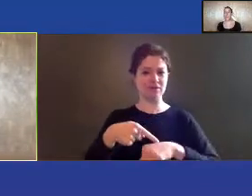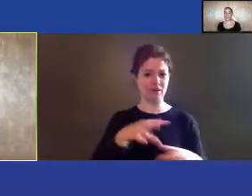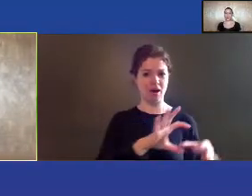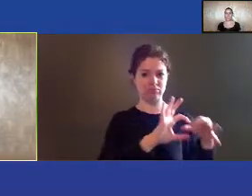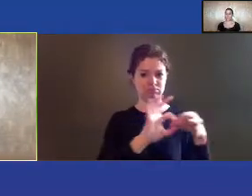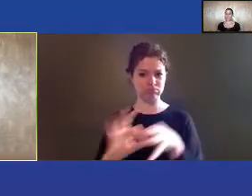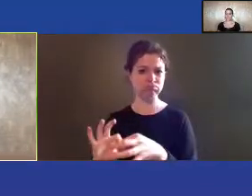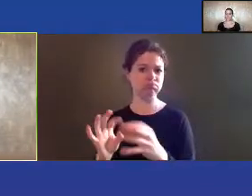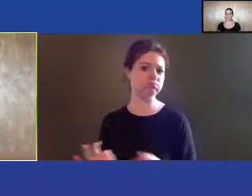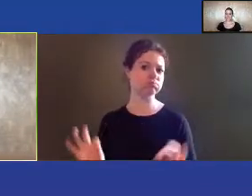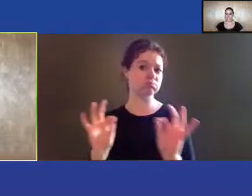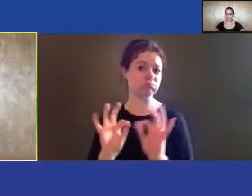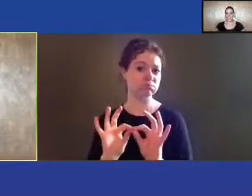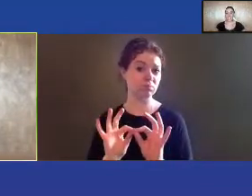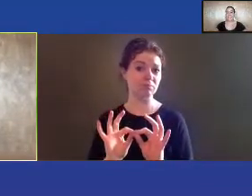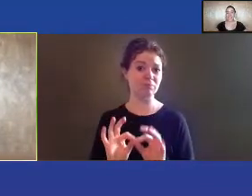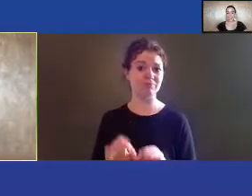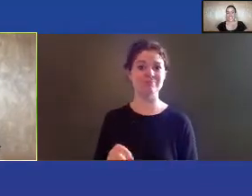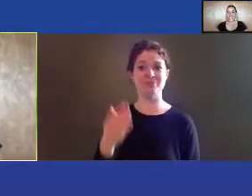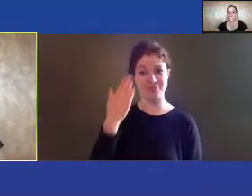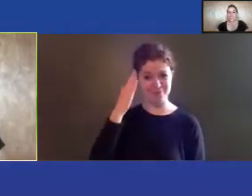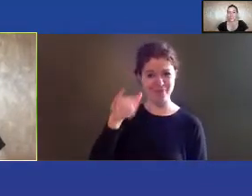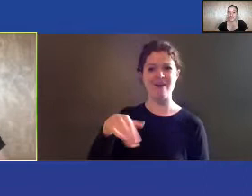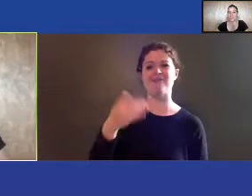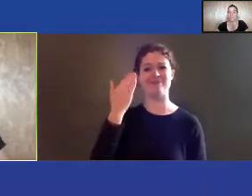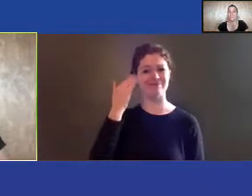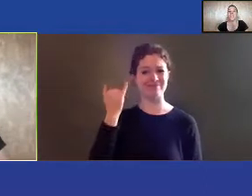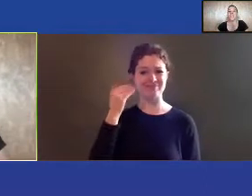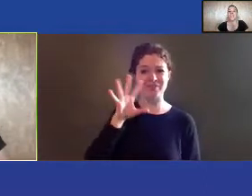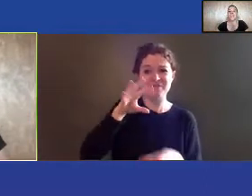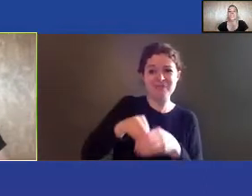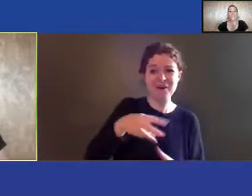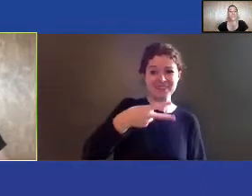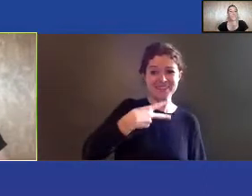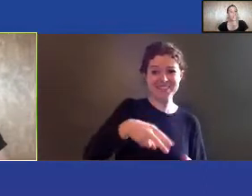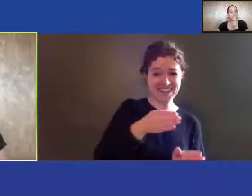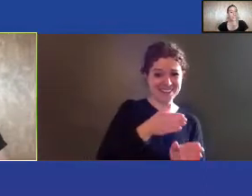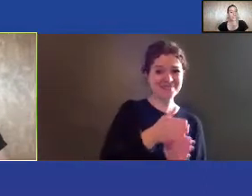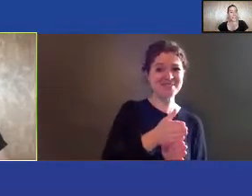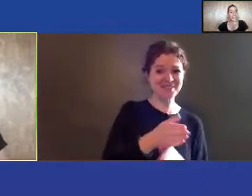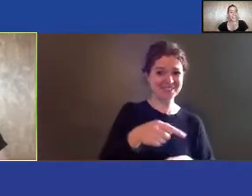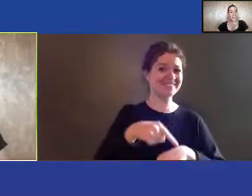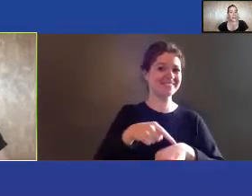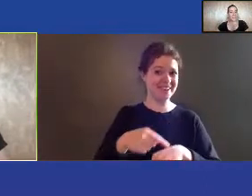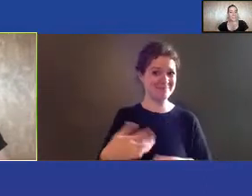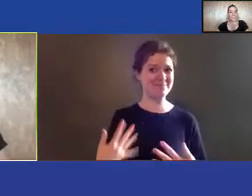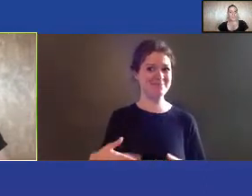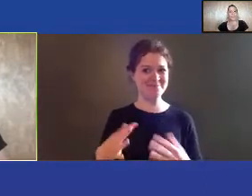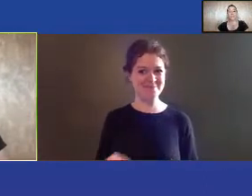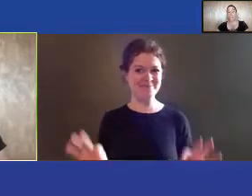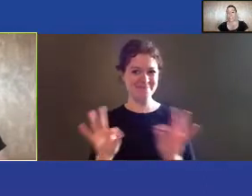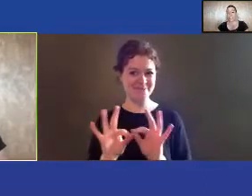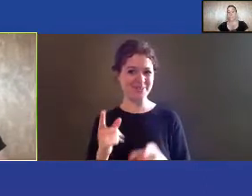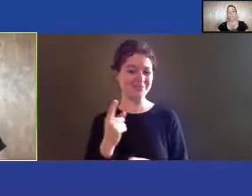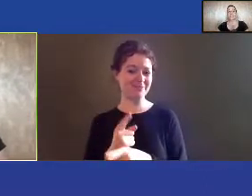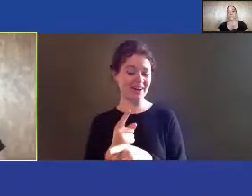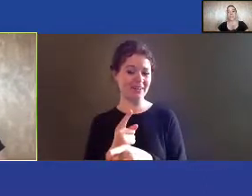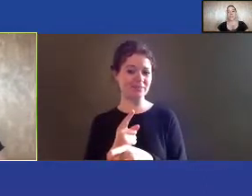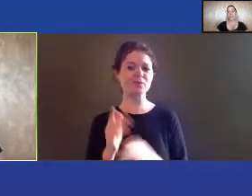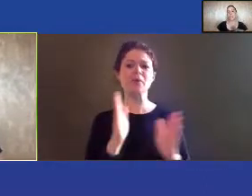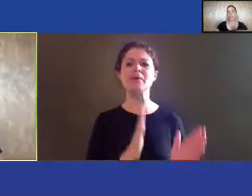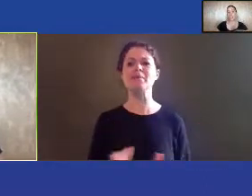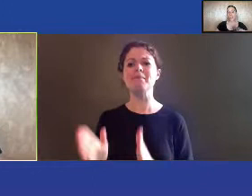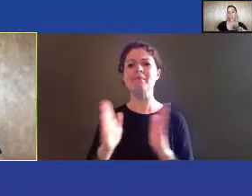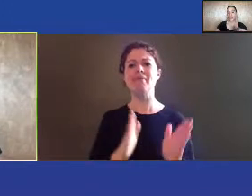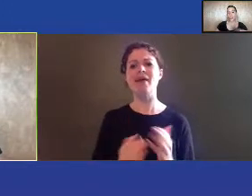performers, we know very well that timing is everything. So you can start planning your advocacy first by